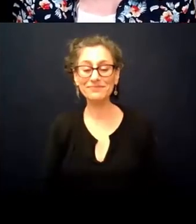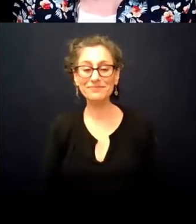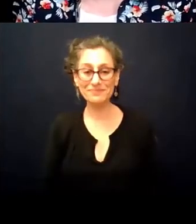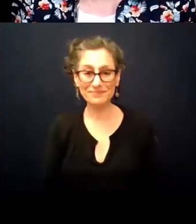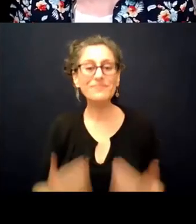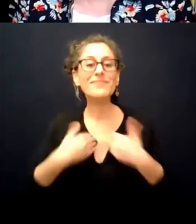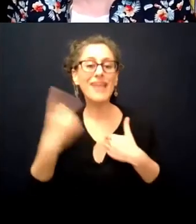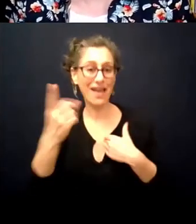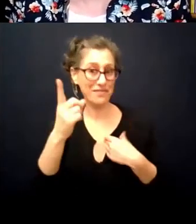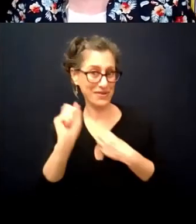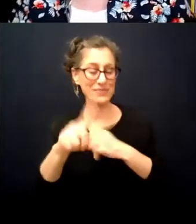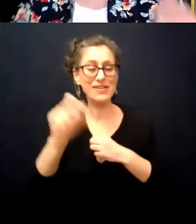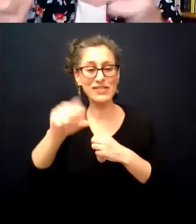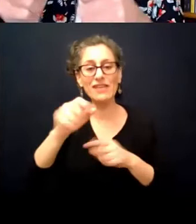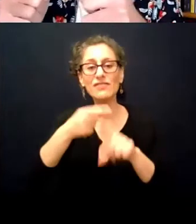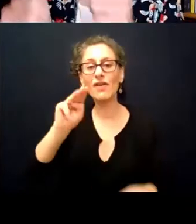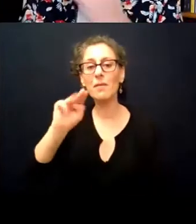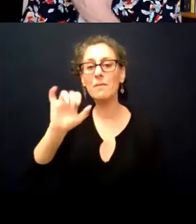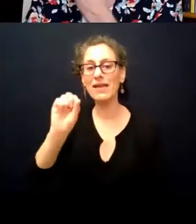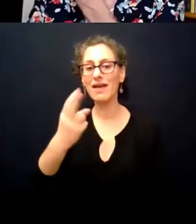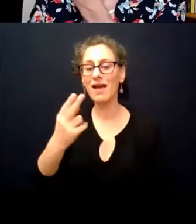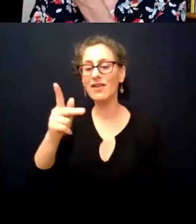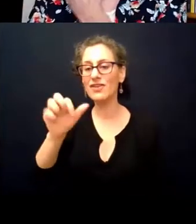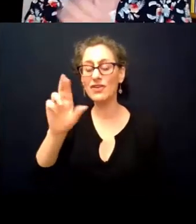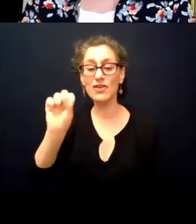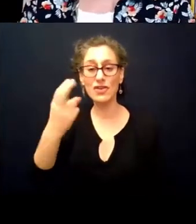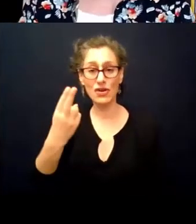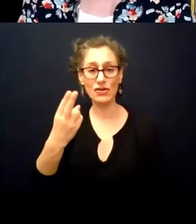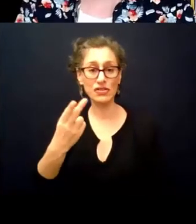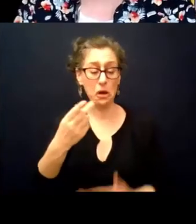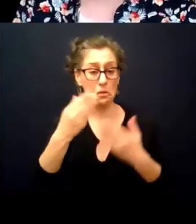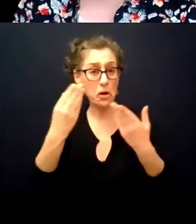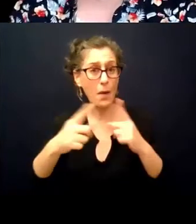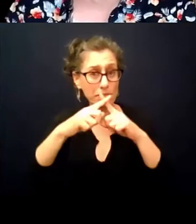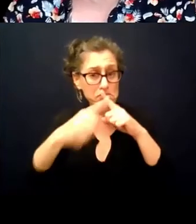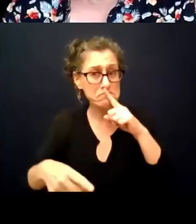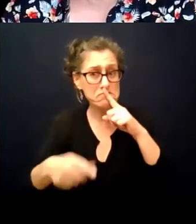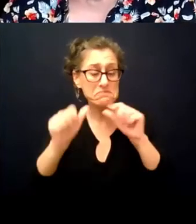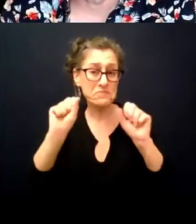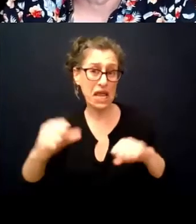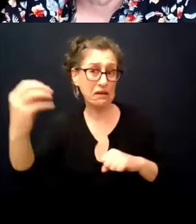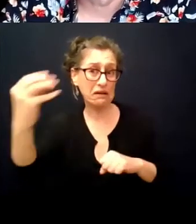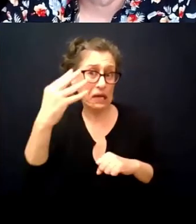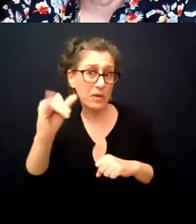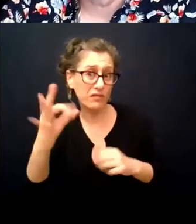Question? Yep, there's a question from Micah Kirsch, so we'll go ahead and ask you to unmute, and you can turn on your camera as well.